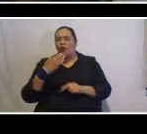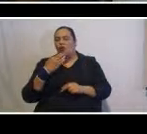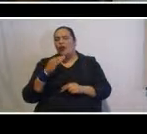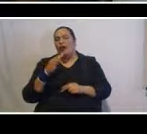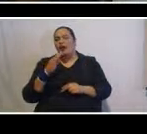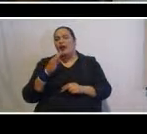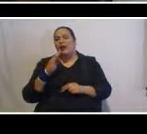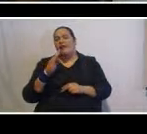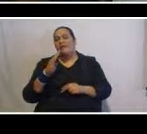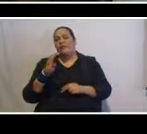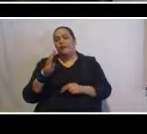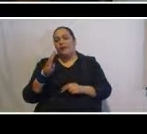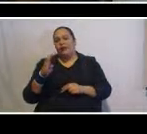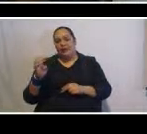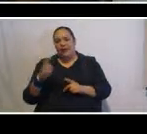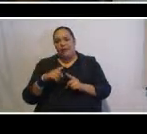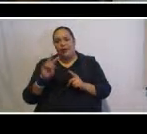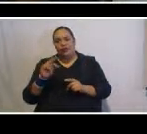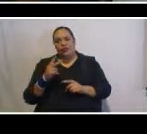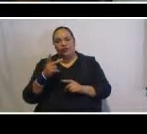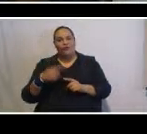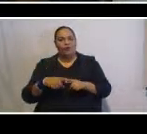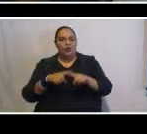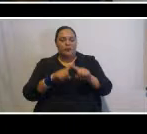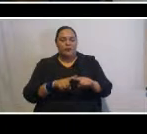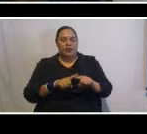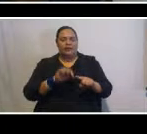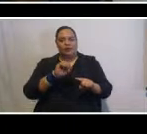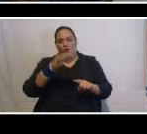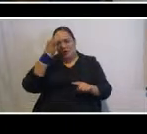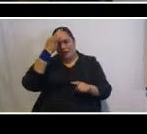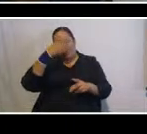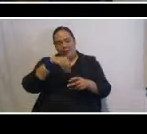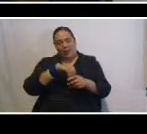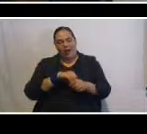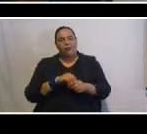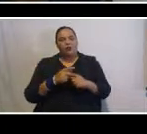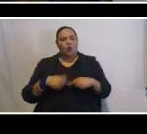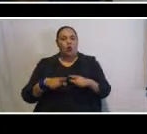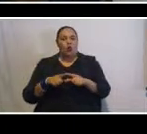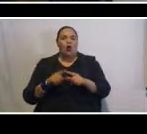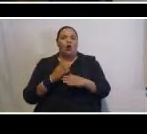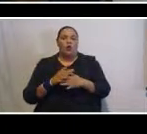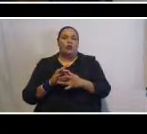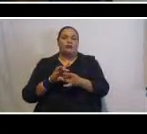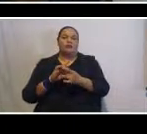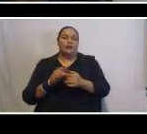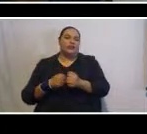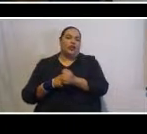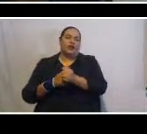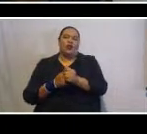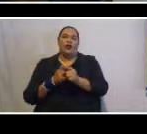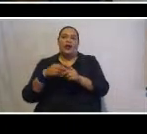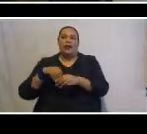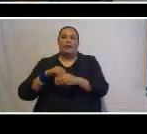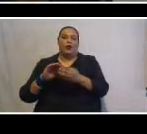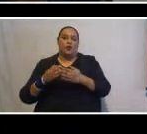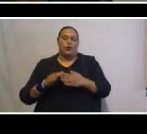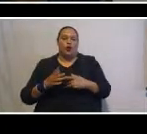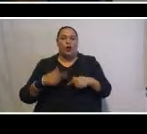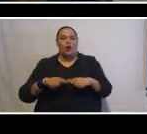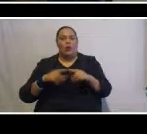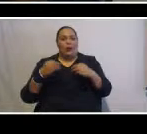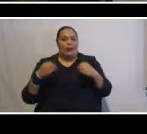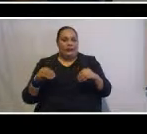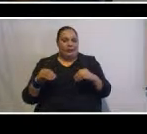FBE. A shift from complete dependence on government to locally appropriate cooperative strategies within communities and local